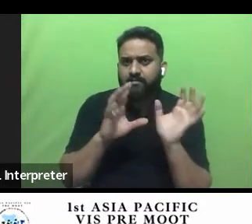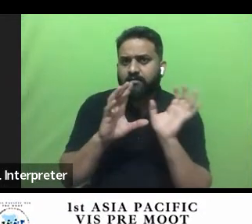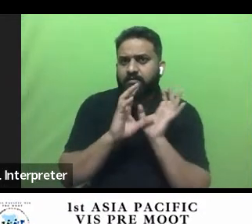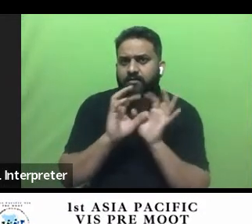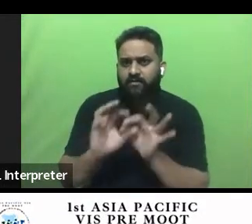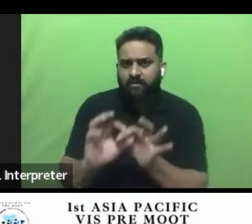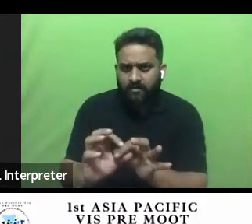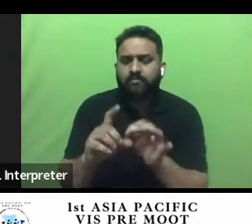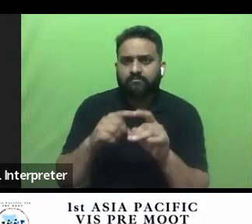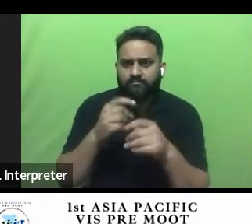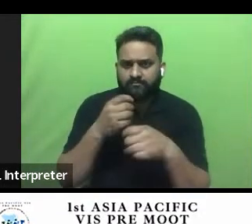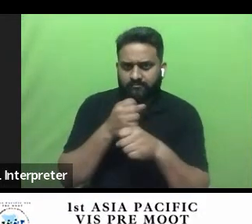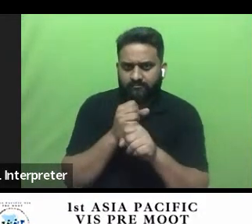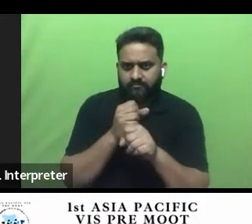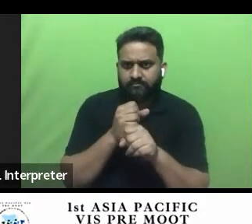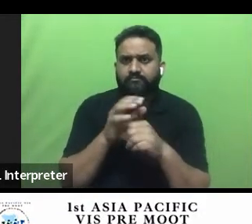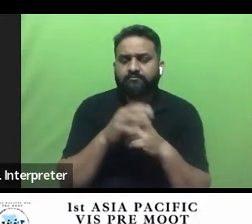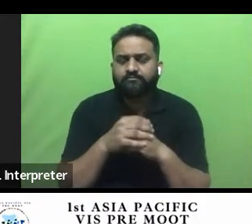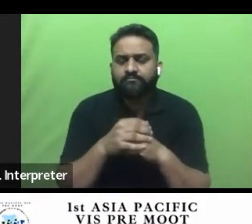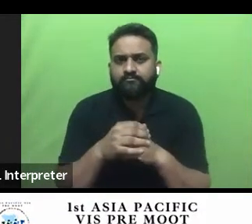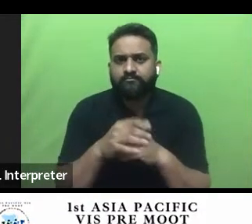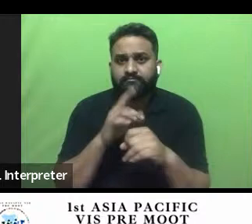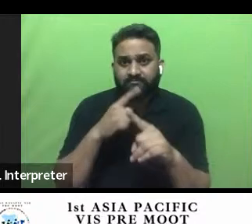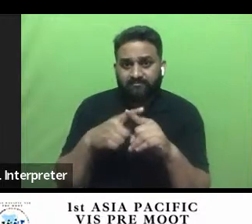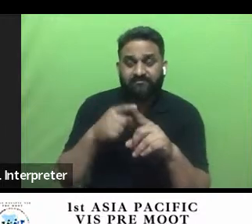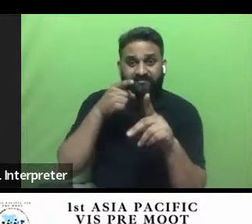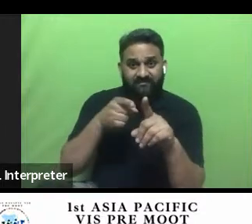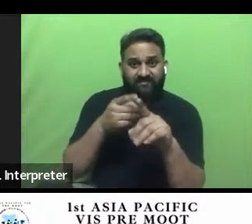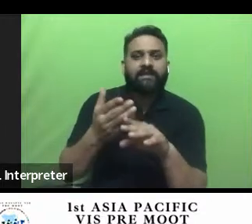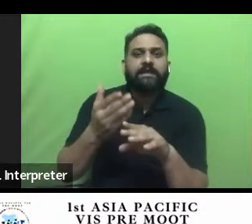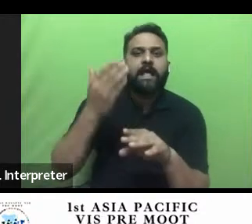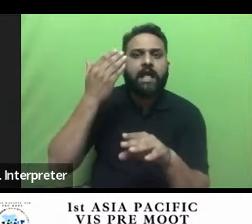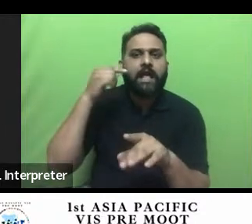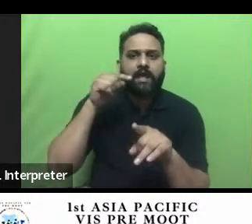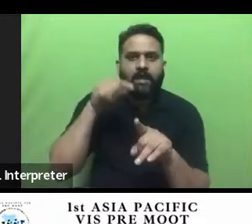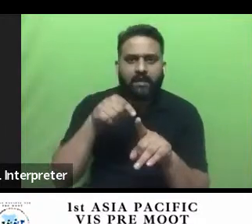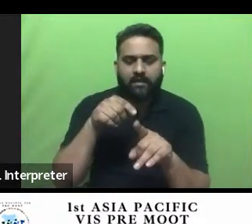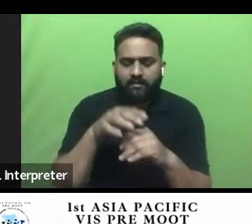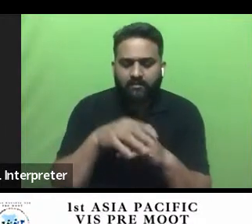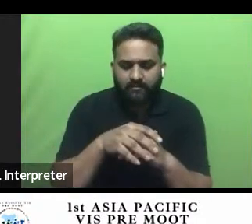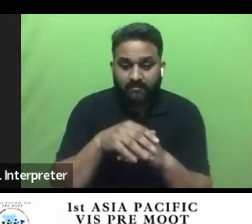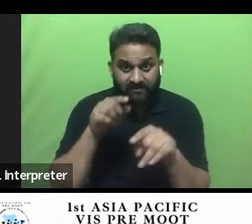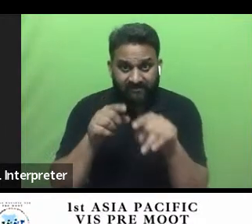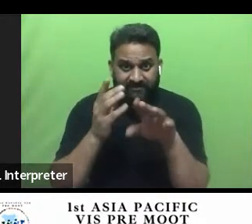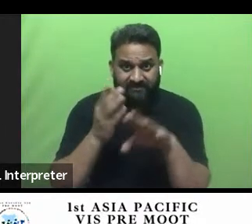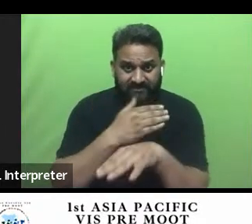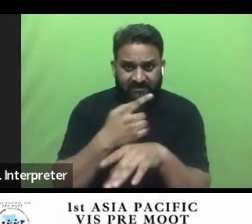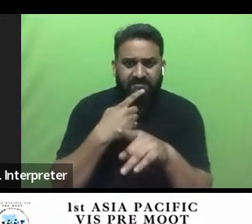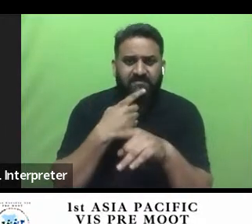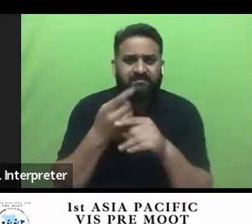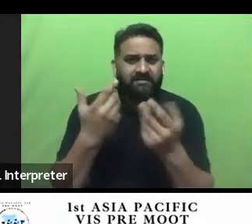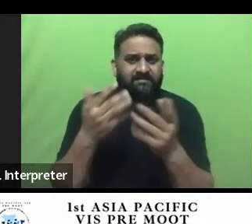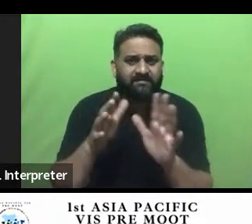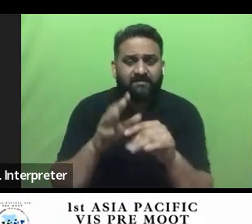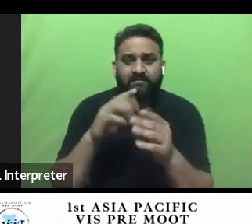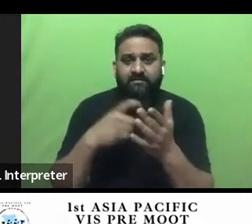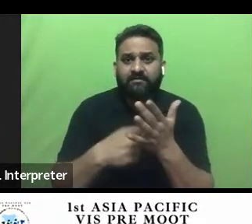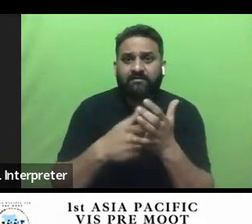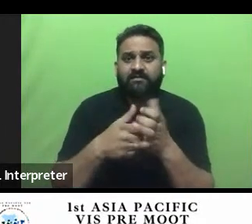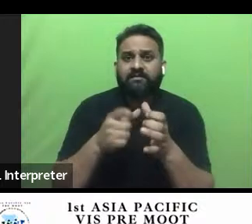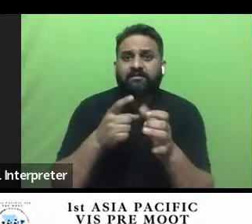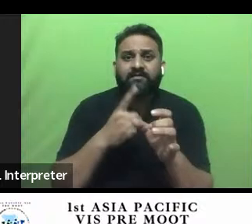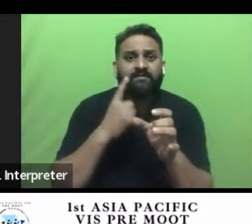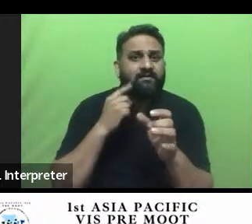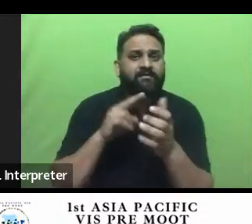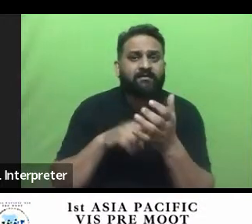party intending to use them. And this was the case here. As I have already said, Mr. Rain expressly